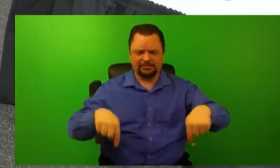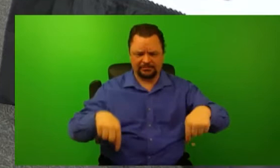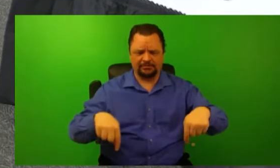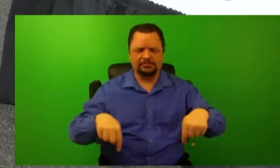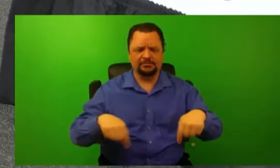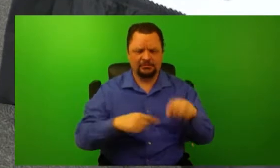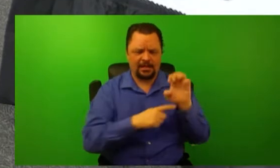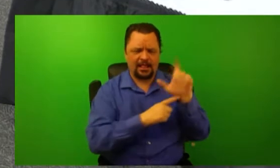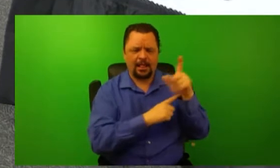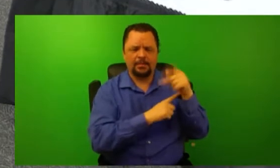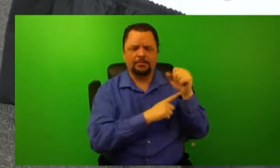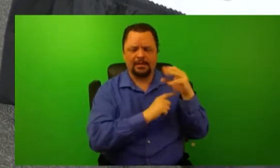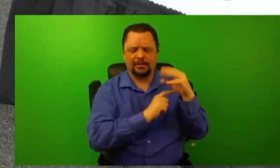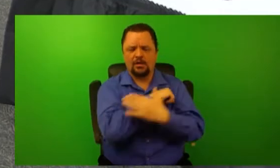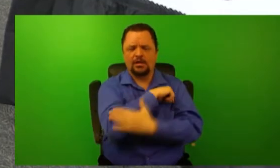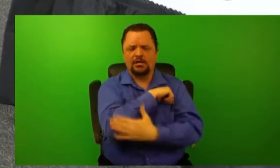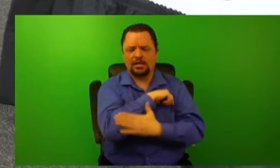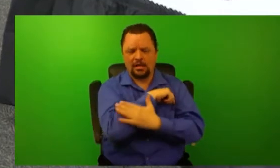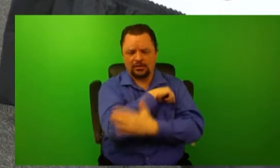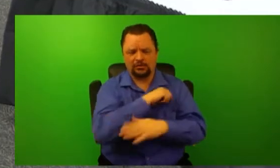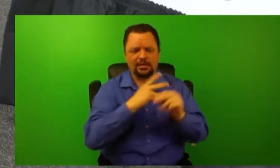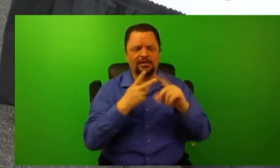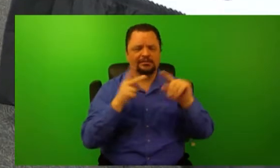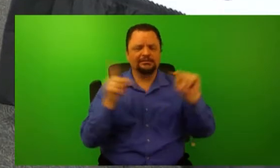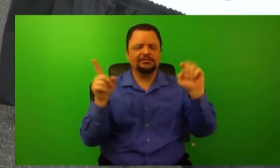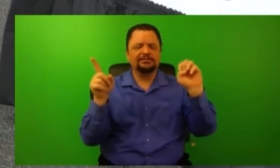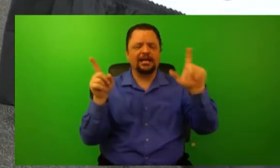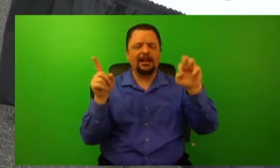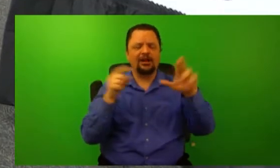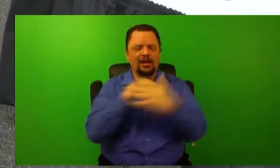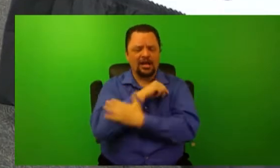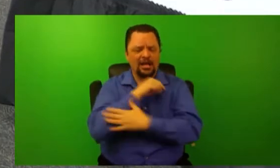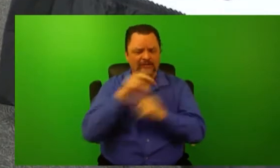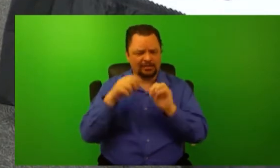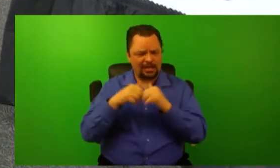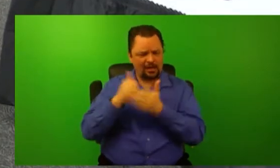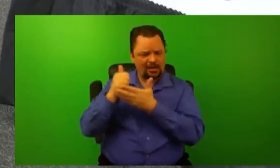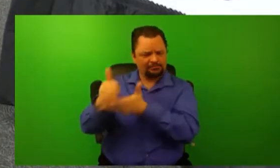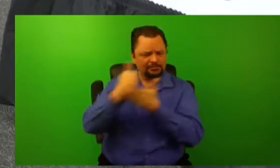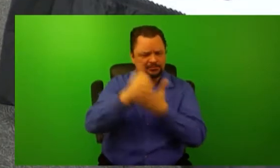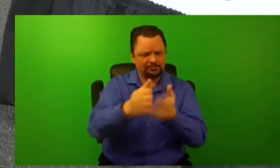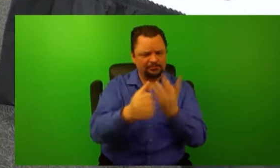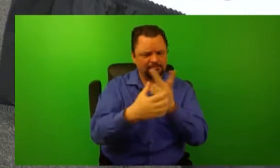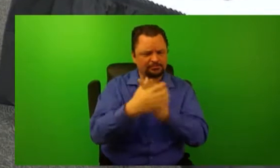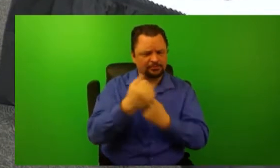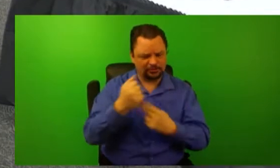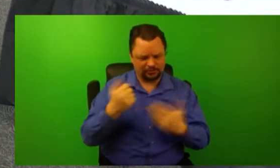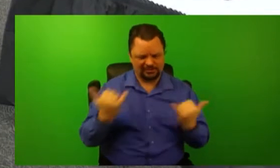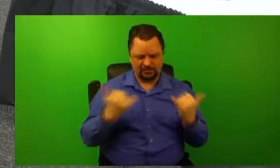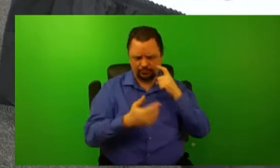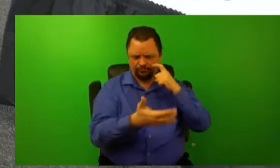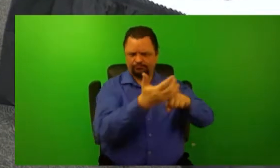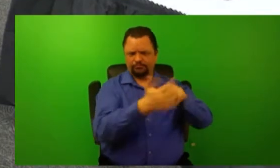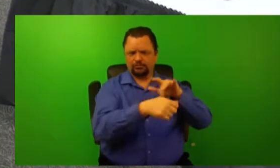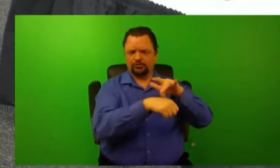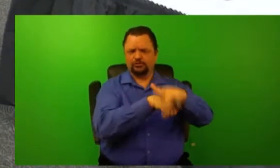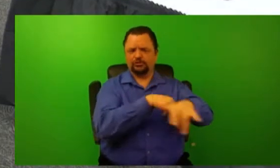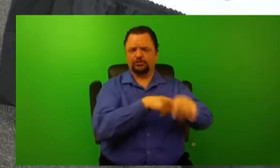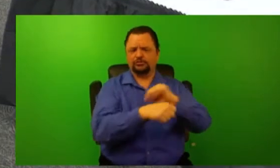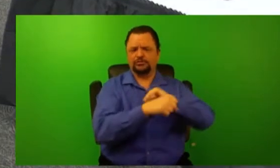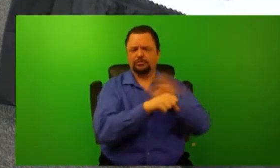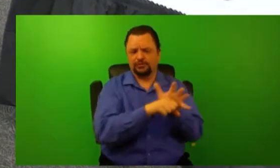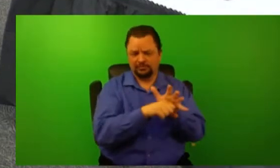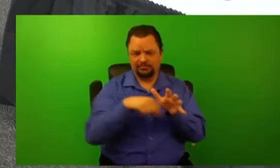Very early in the COVID-19 response, Pikes Peak United Way collaborated with our agency and PPROEM to stand up